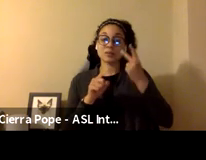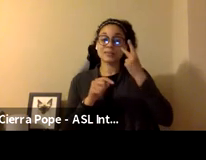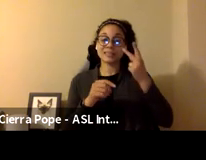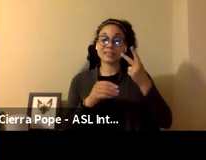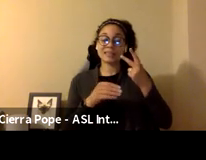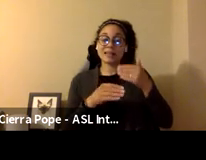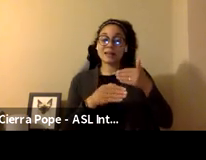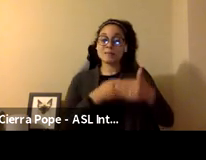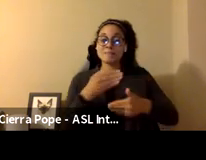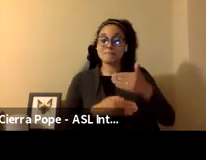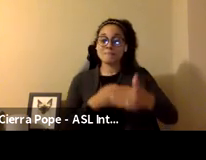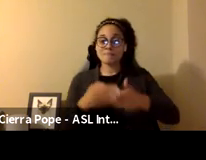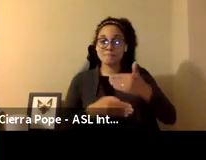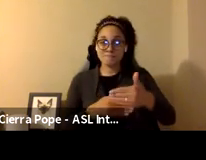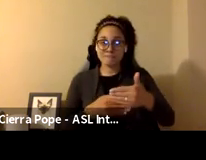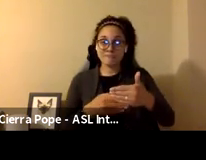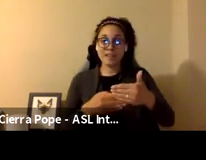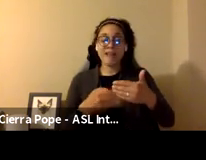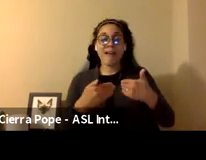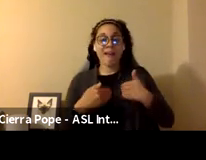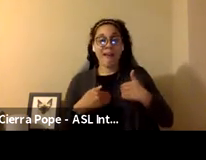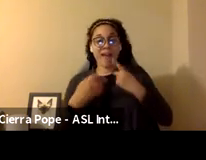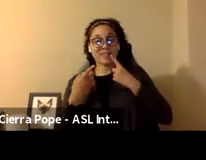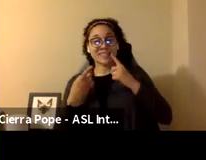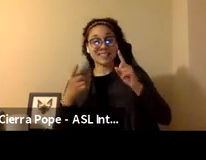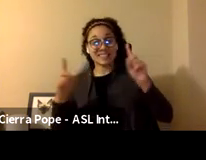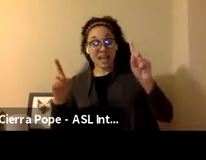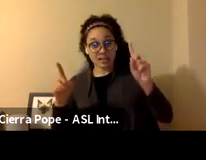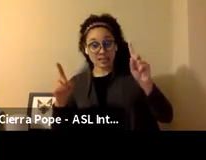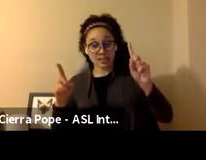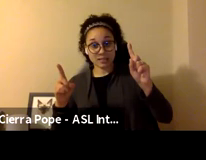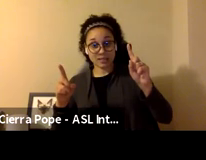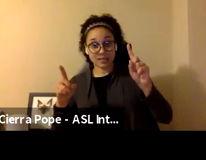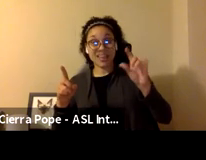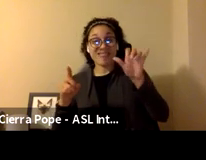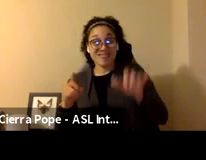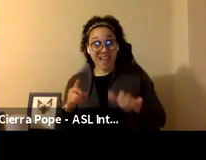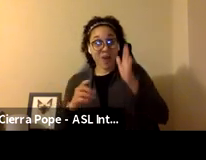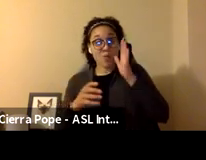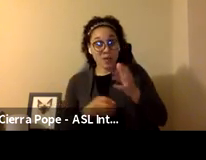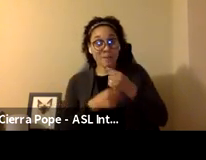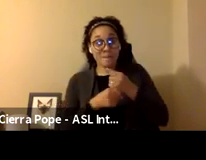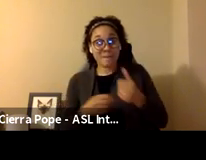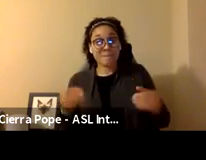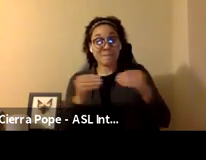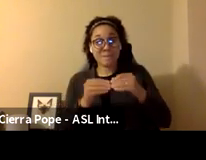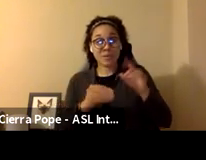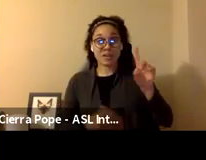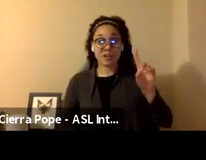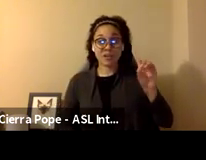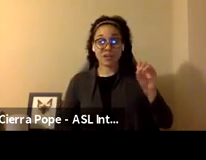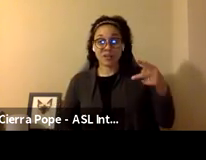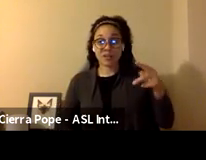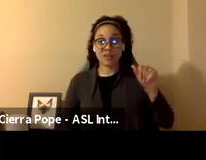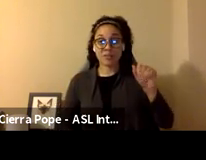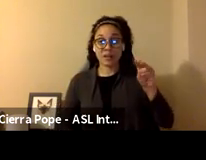progress, then you have some success. That in and of itself is going to give you dopamine. So in the beginning, you might need